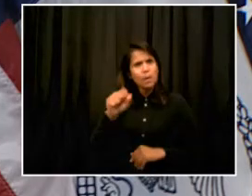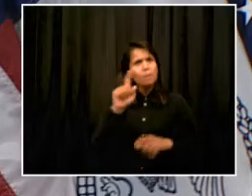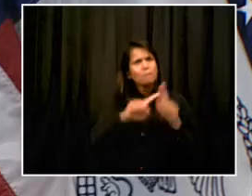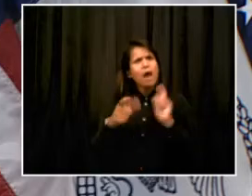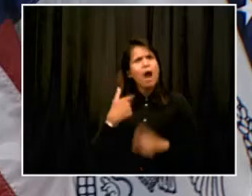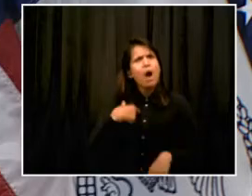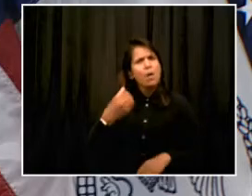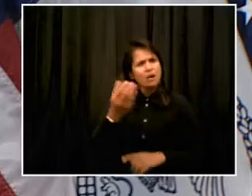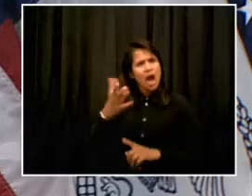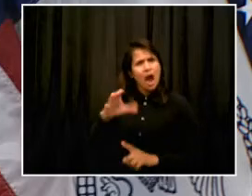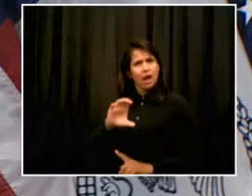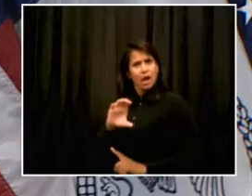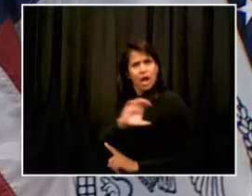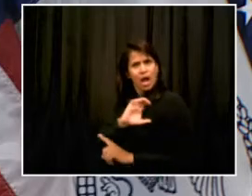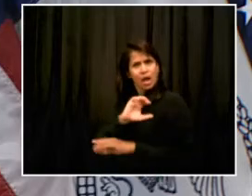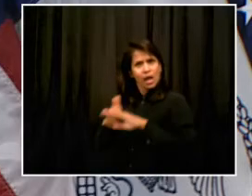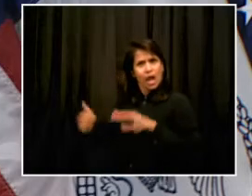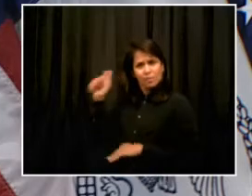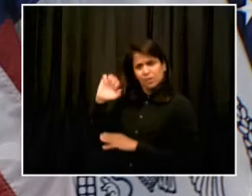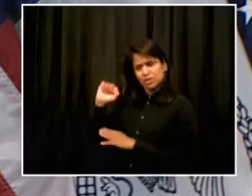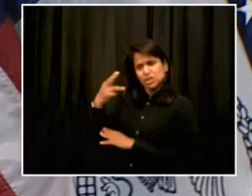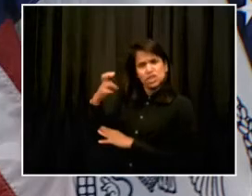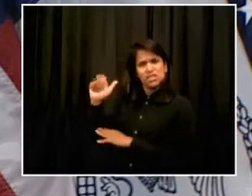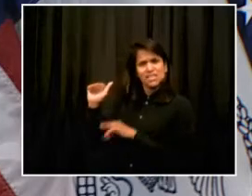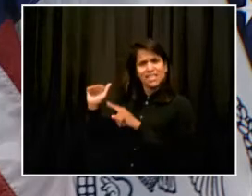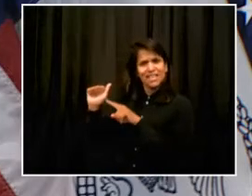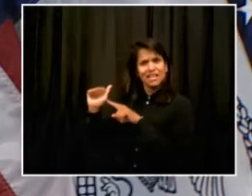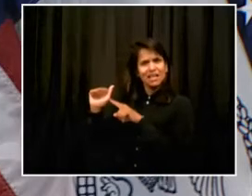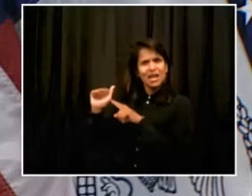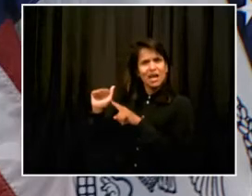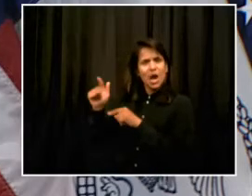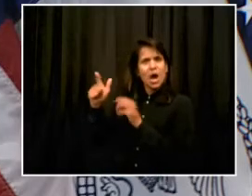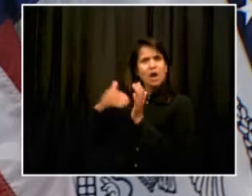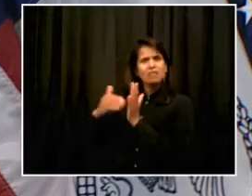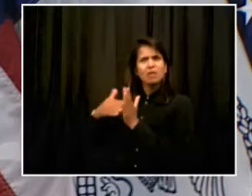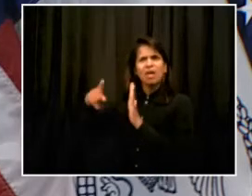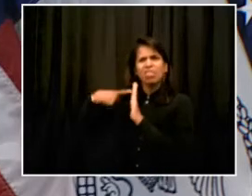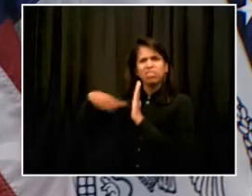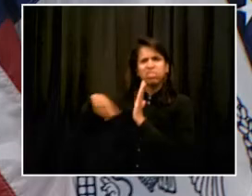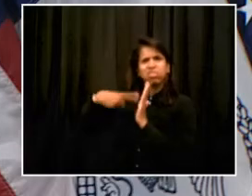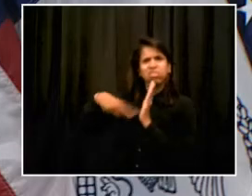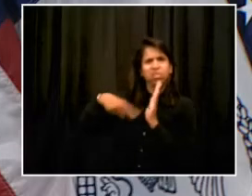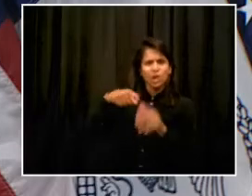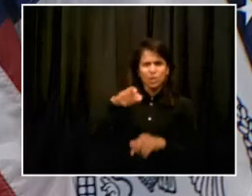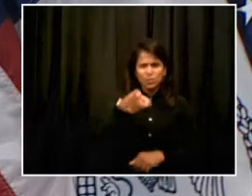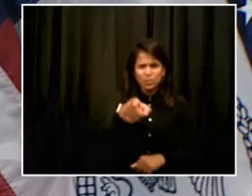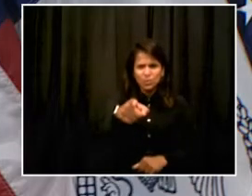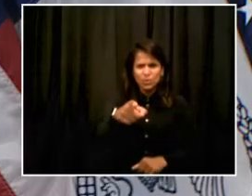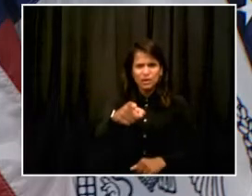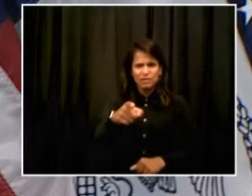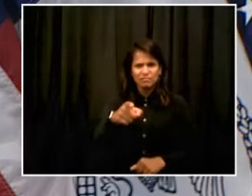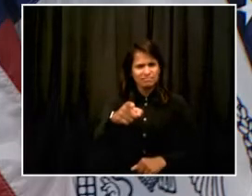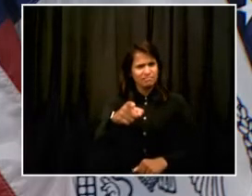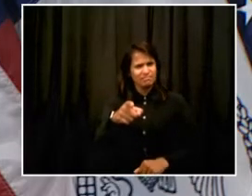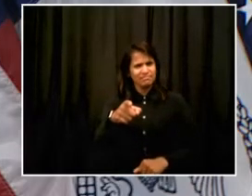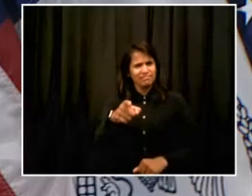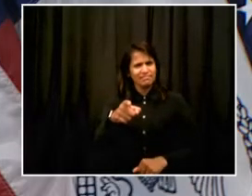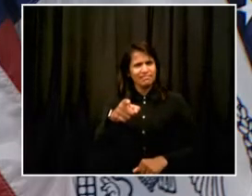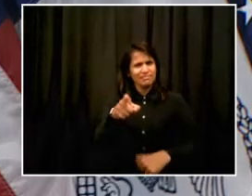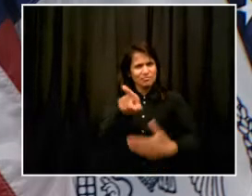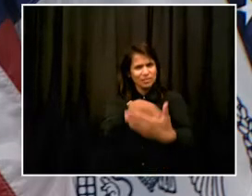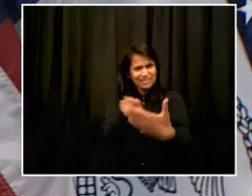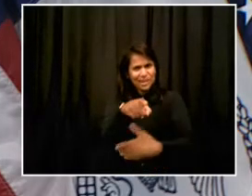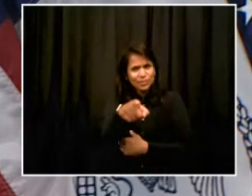that that exemplifies teamwork either. Commissioner Shea, I want to clarify. There's nothing he has